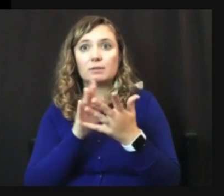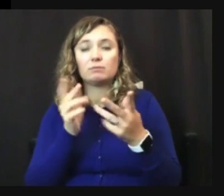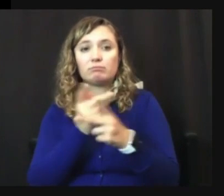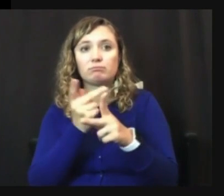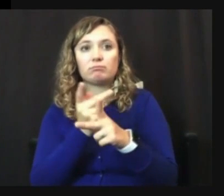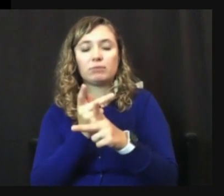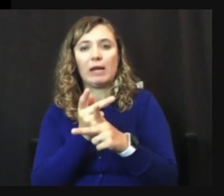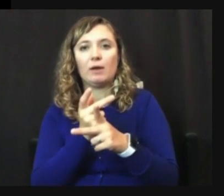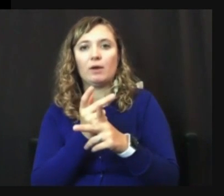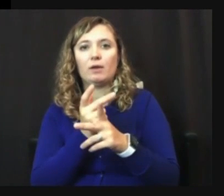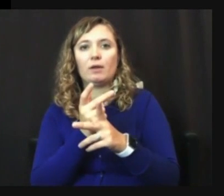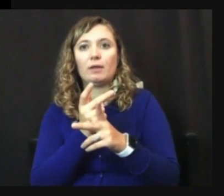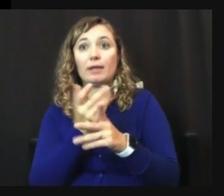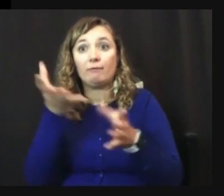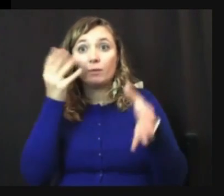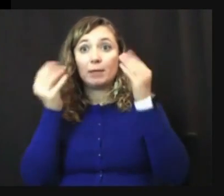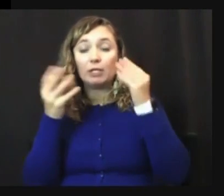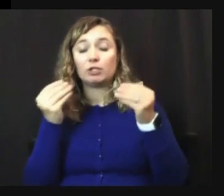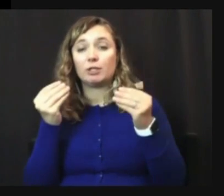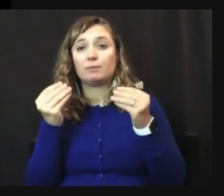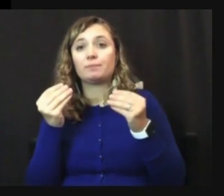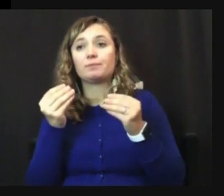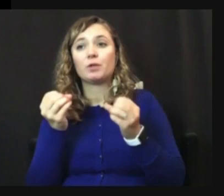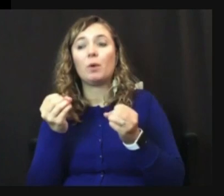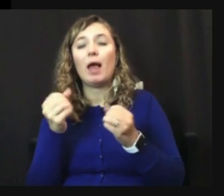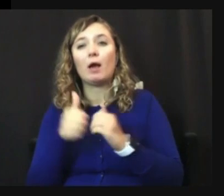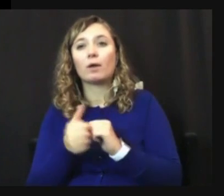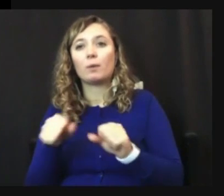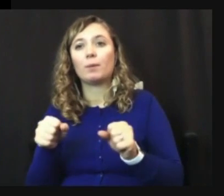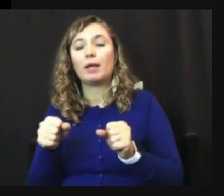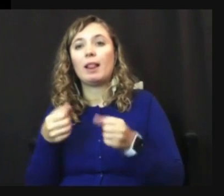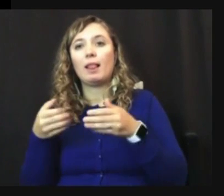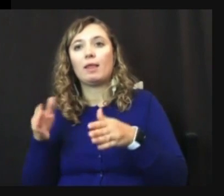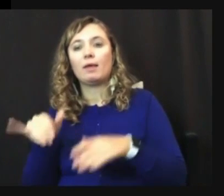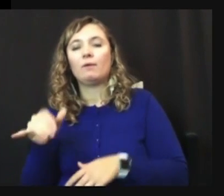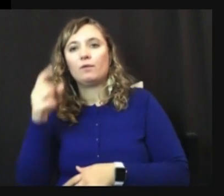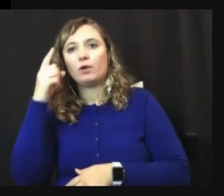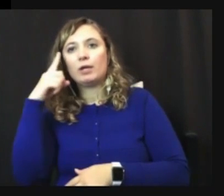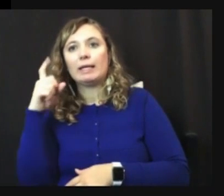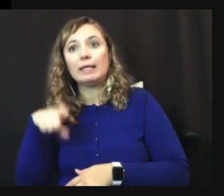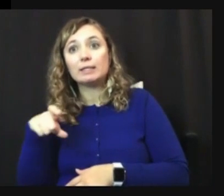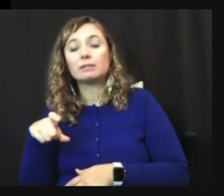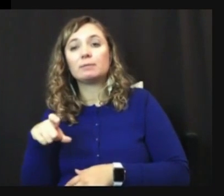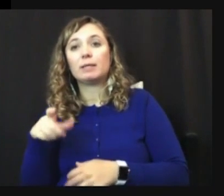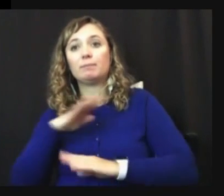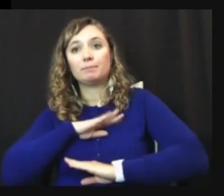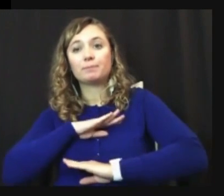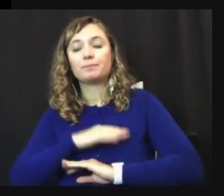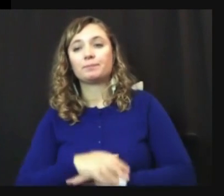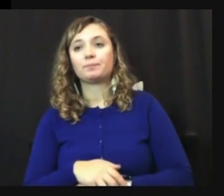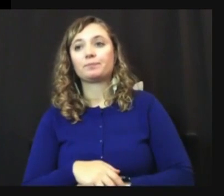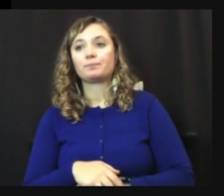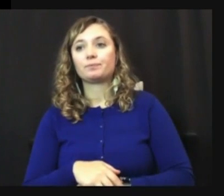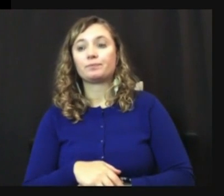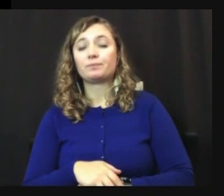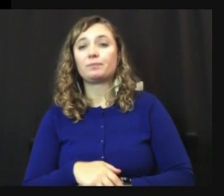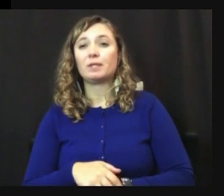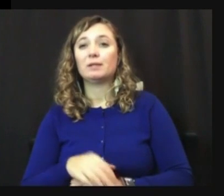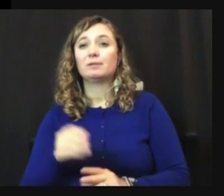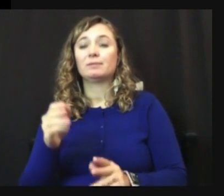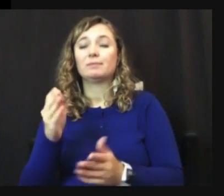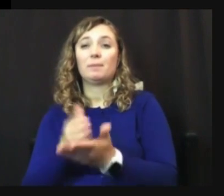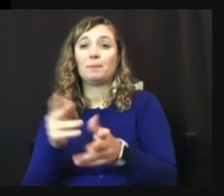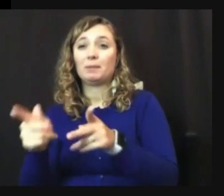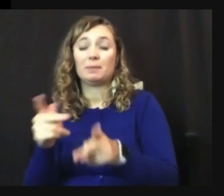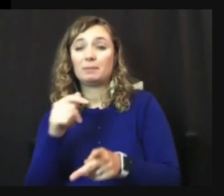those needs are met? And I would also say, and I know that some autistic people may not be happy with this, but if you're